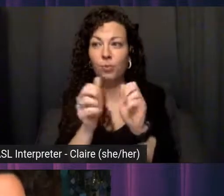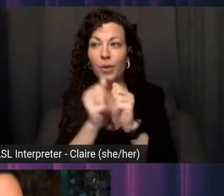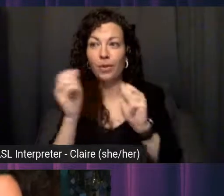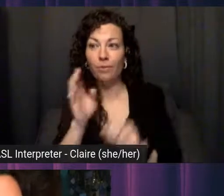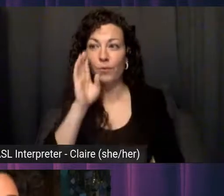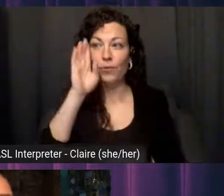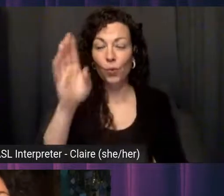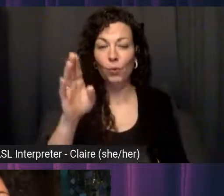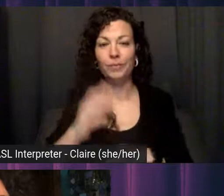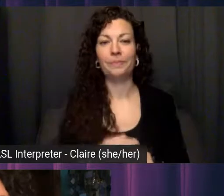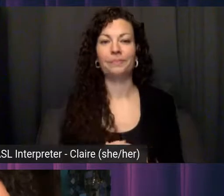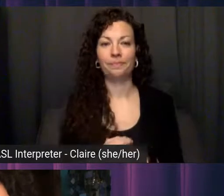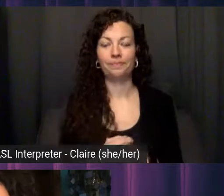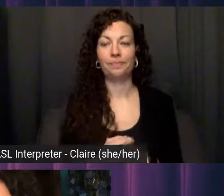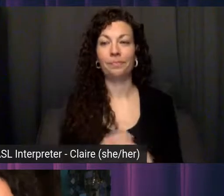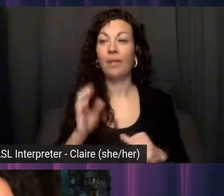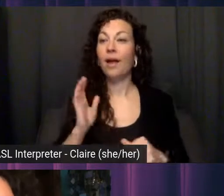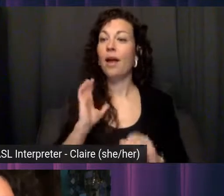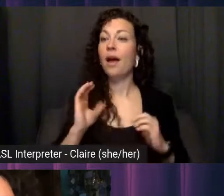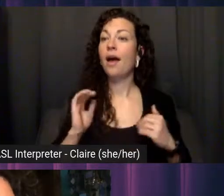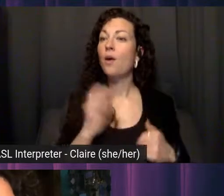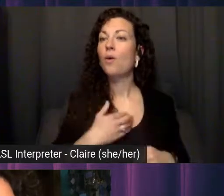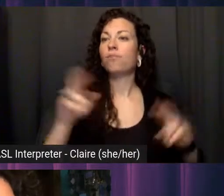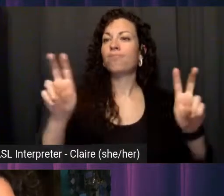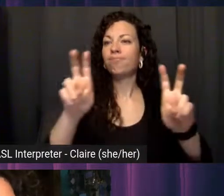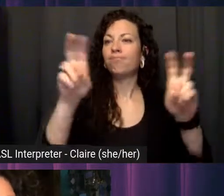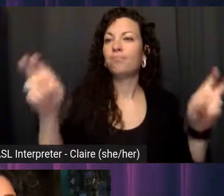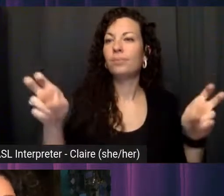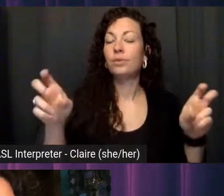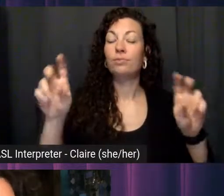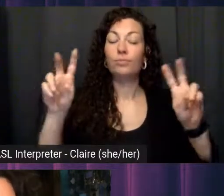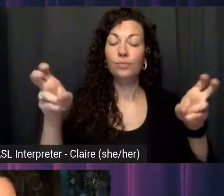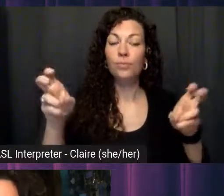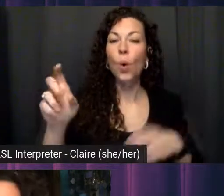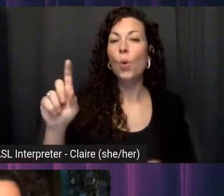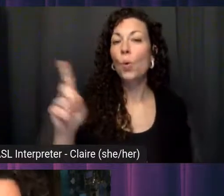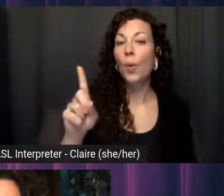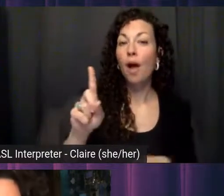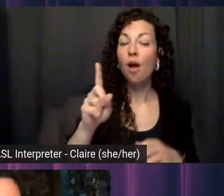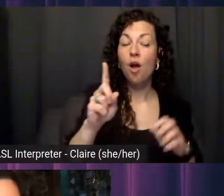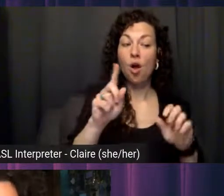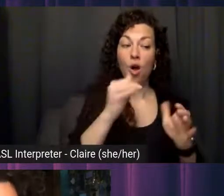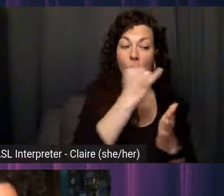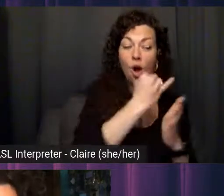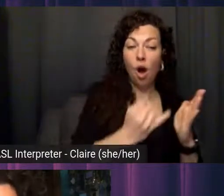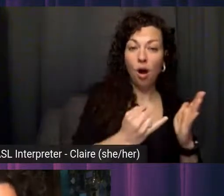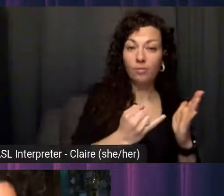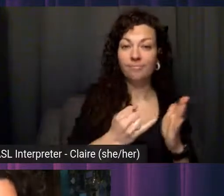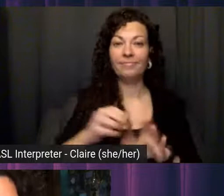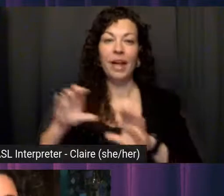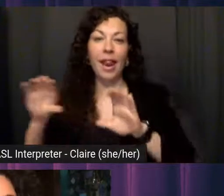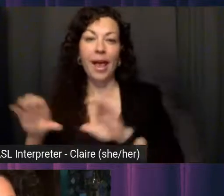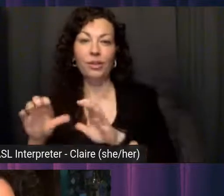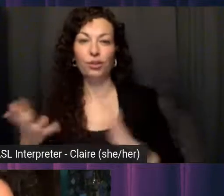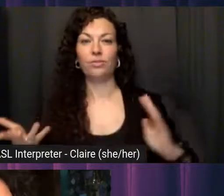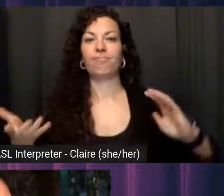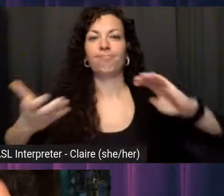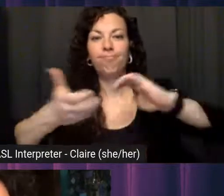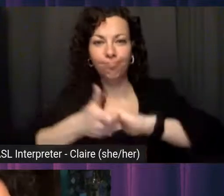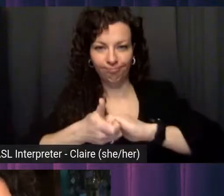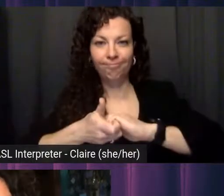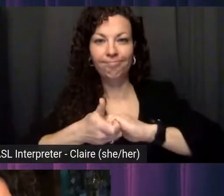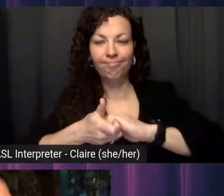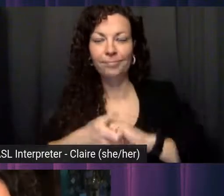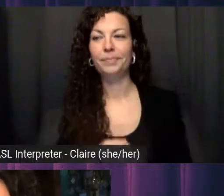and that is the reason why we are here tonight. So before we begin our conversation, I would like